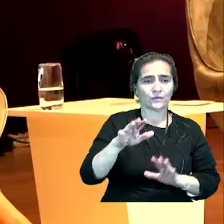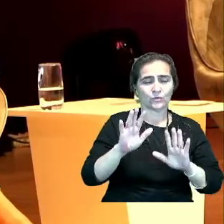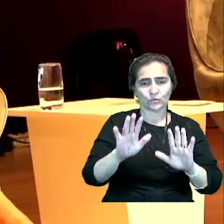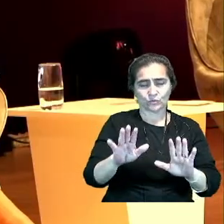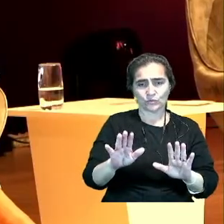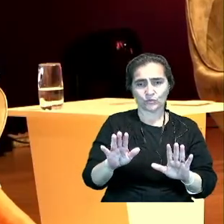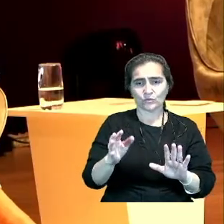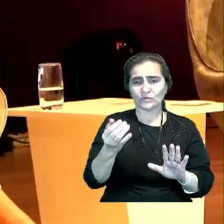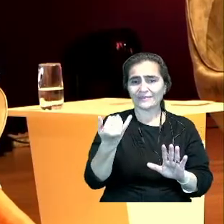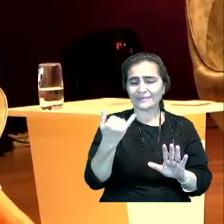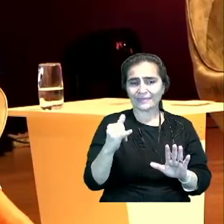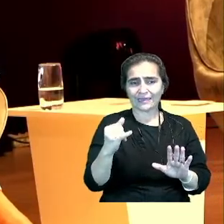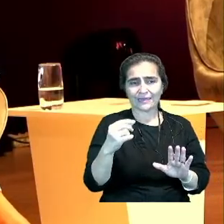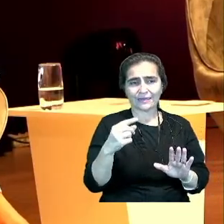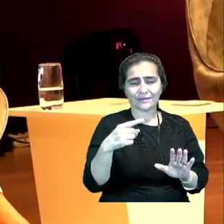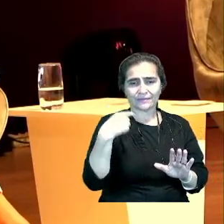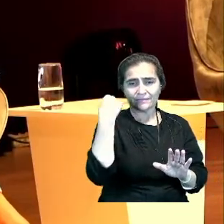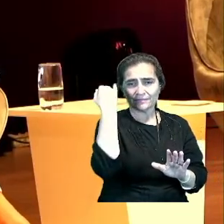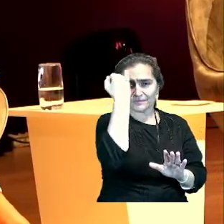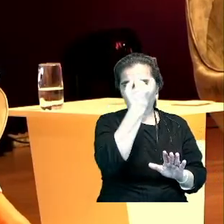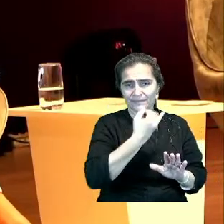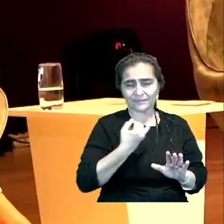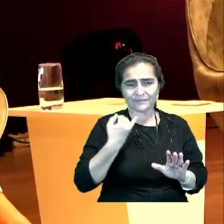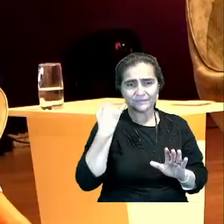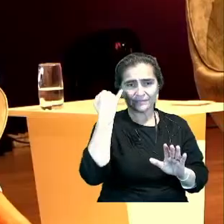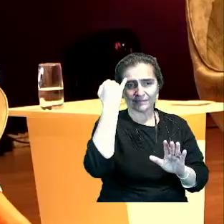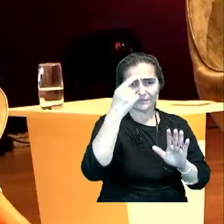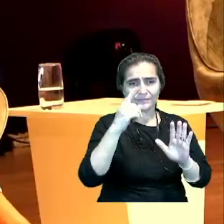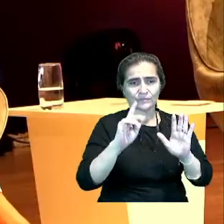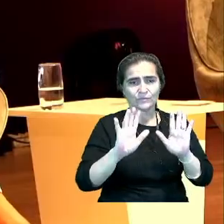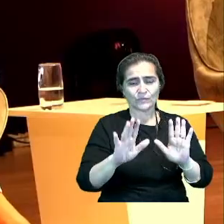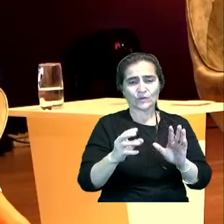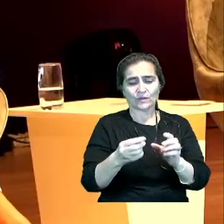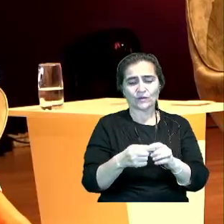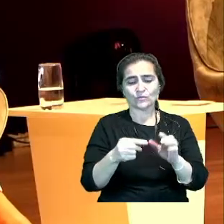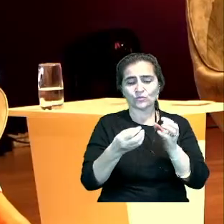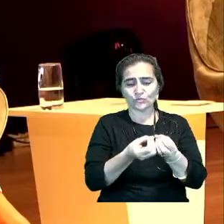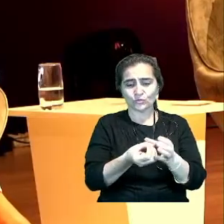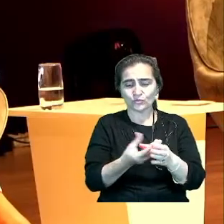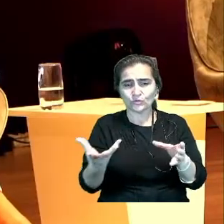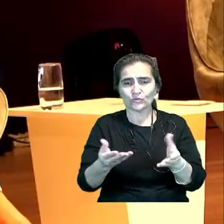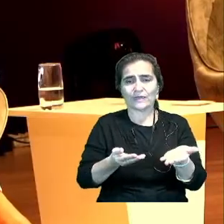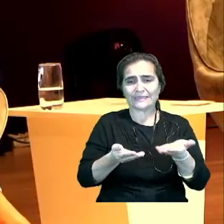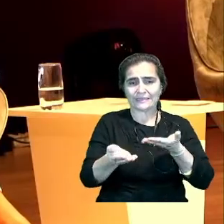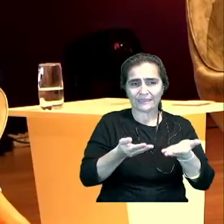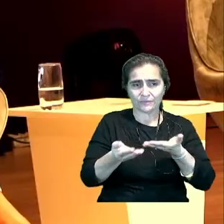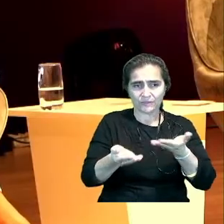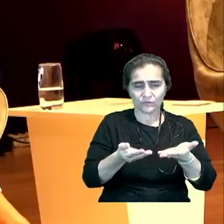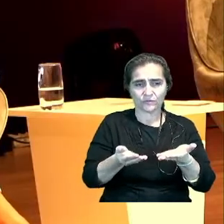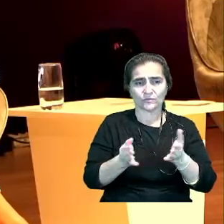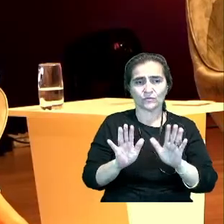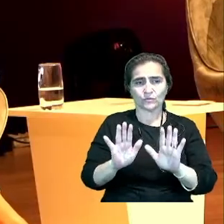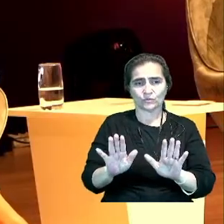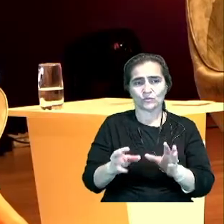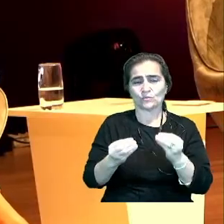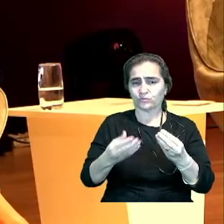Candomblé. Thanks to the identity that is impregnated in all these products and in all